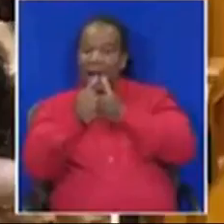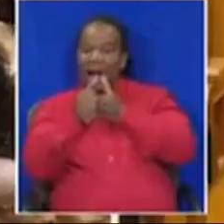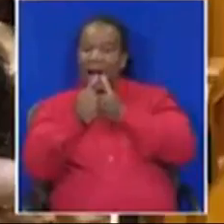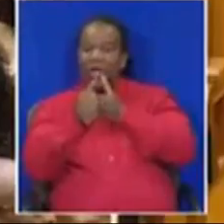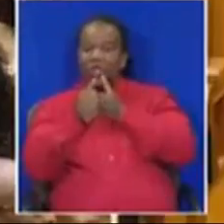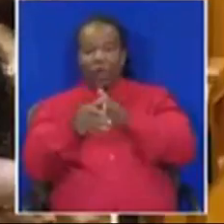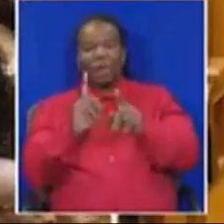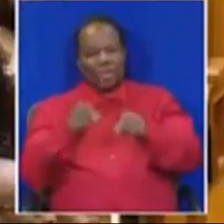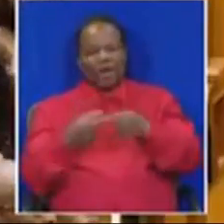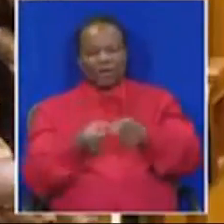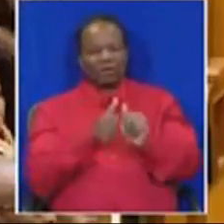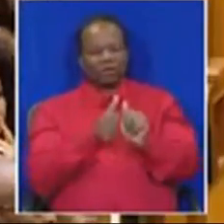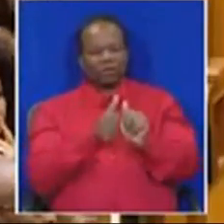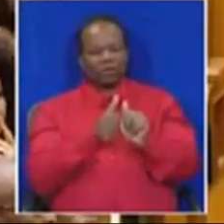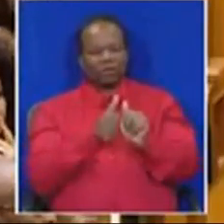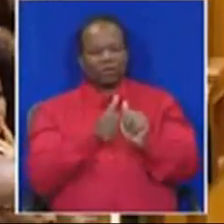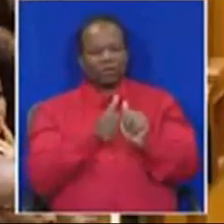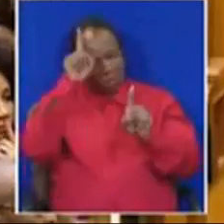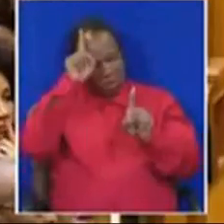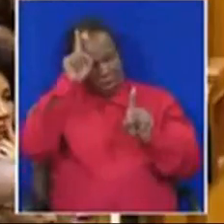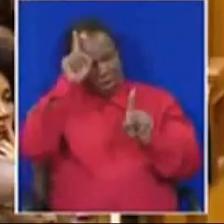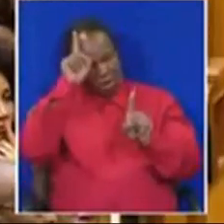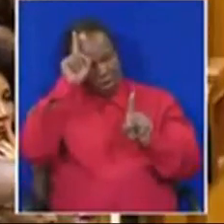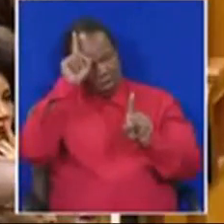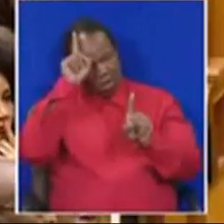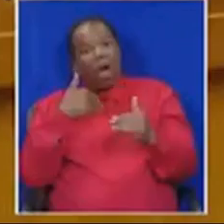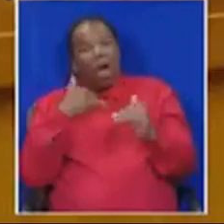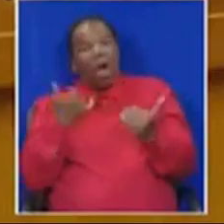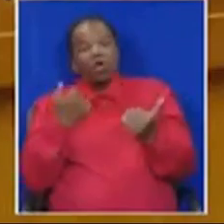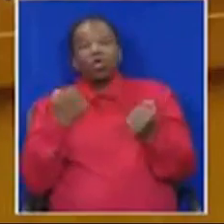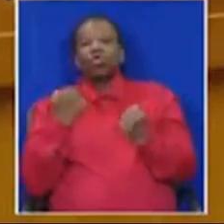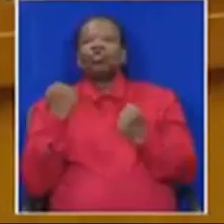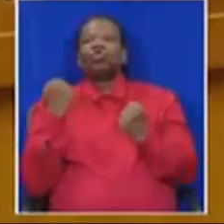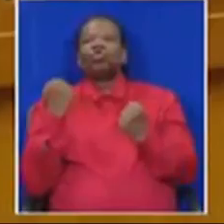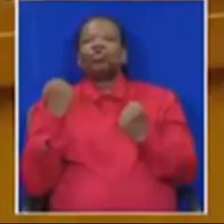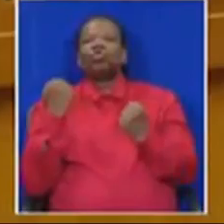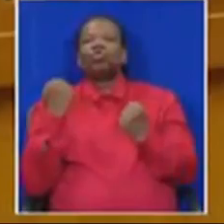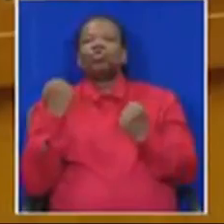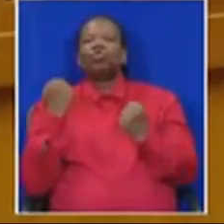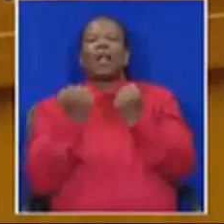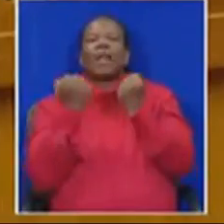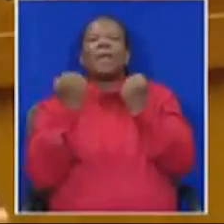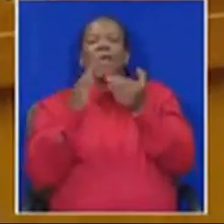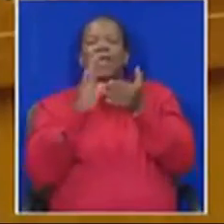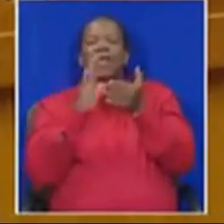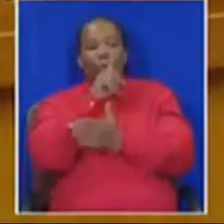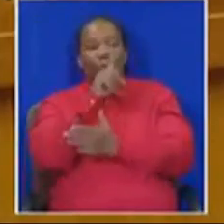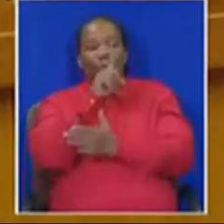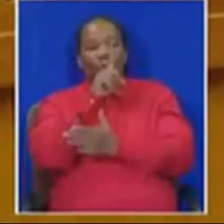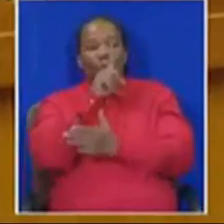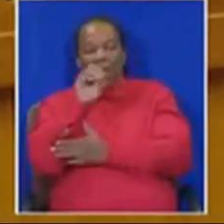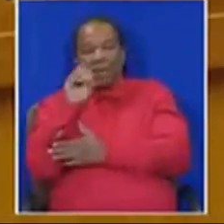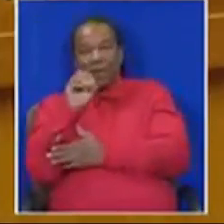And in celebrating the centenary of Nelson Mandela, we are not merely honoring the